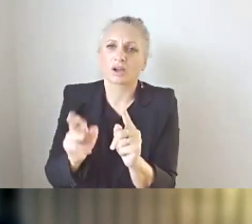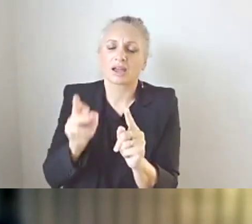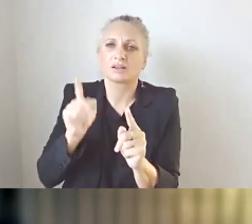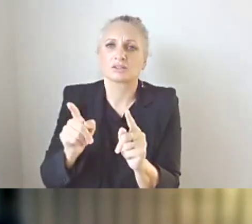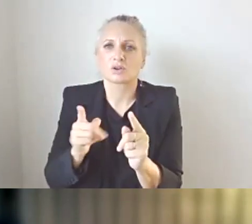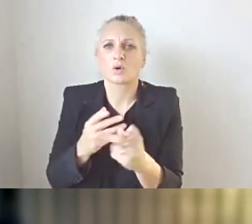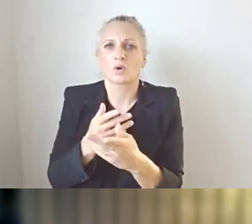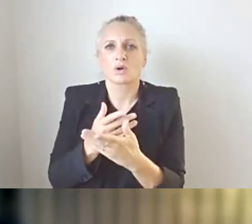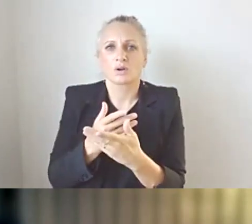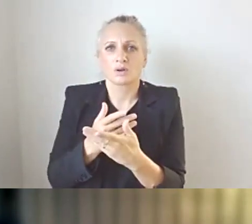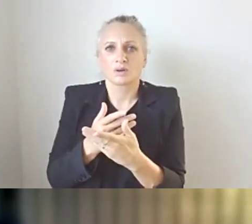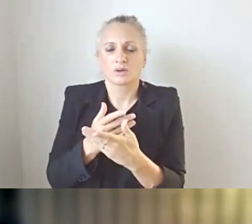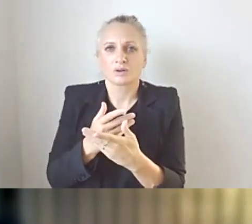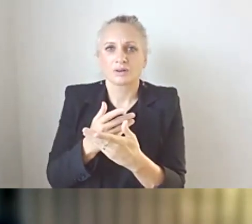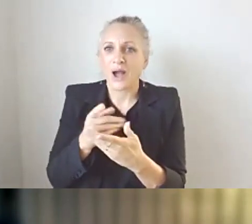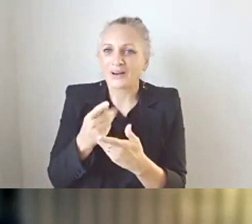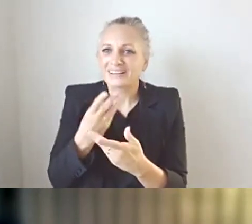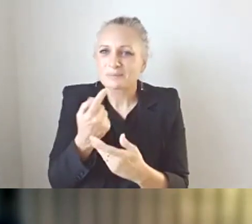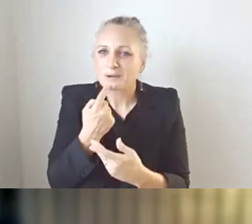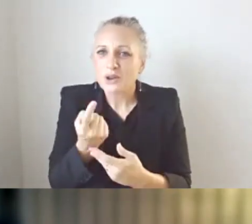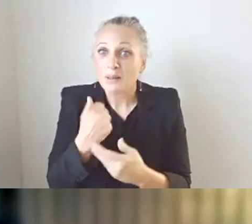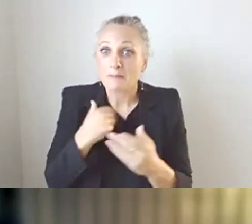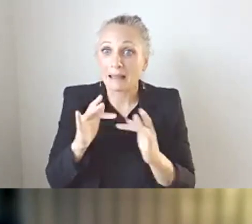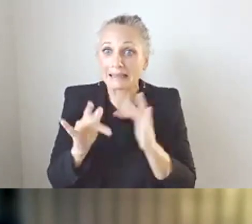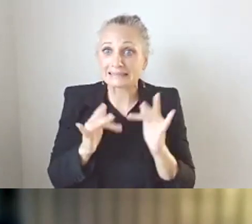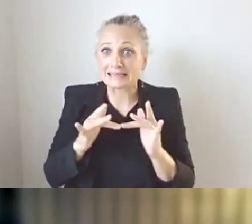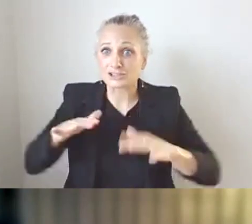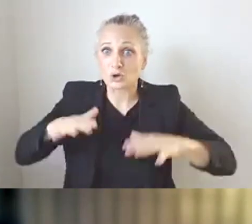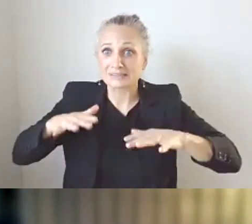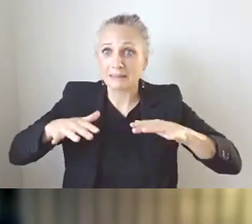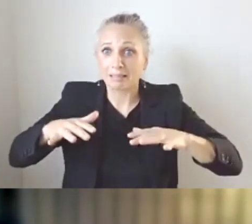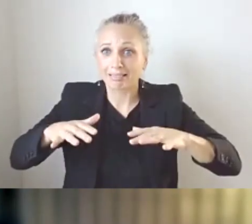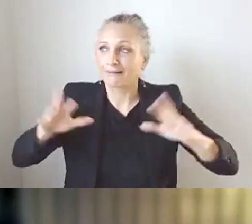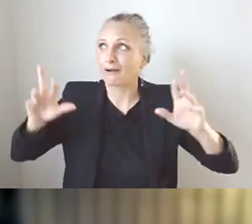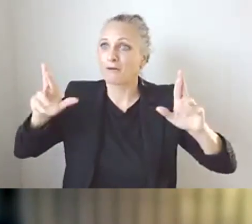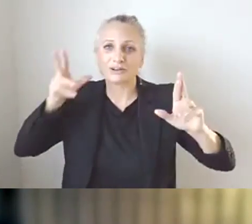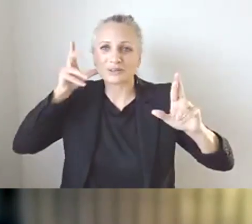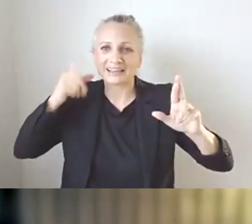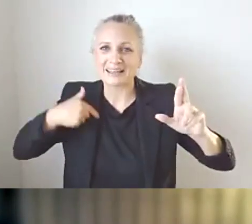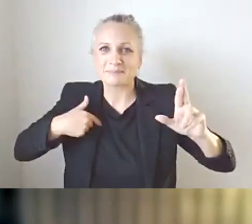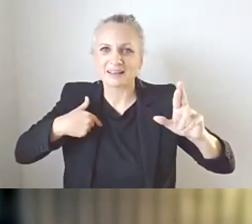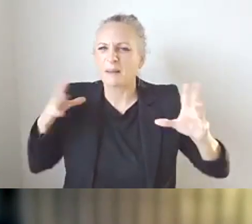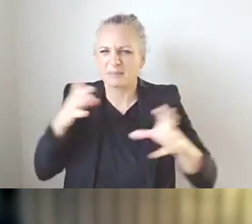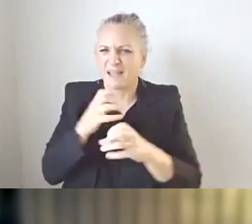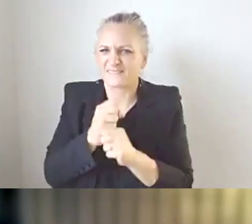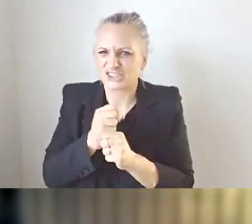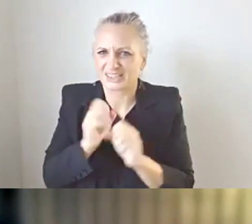different, saying my internet's unstable. Hopefully you guys can hear me. Yep. But yeah, I'll just end up with